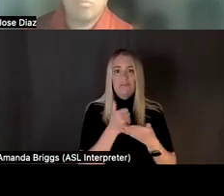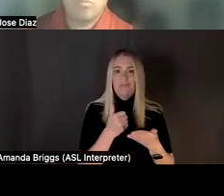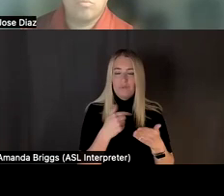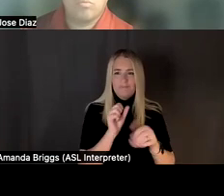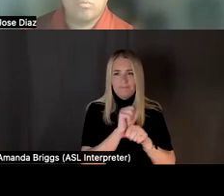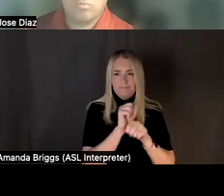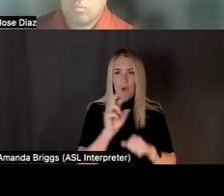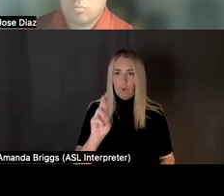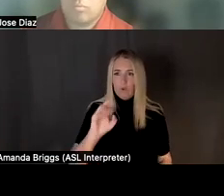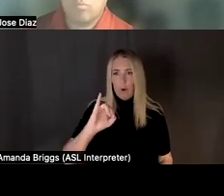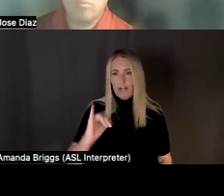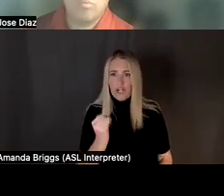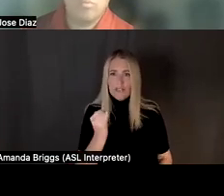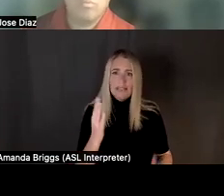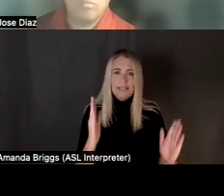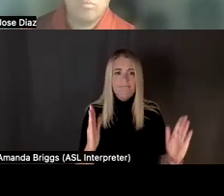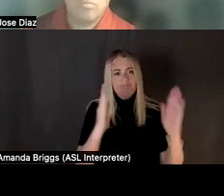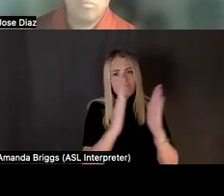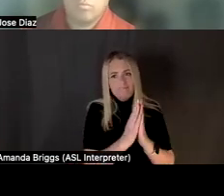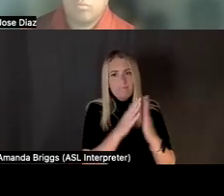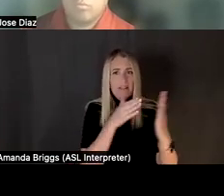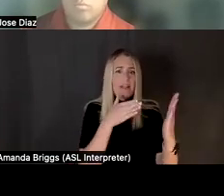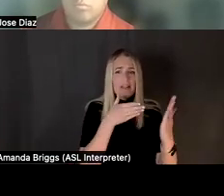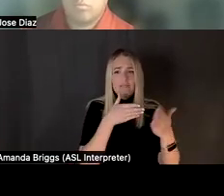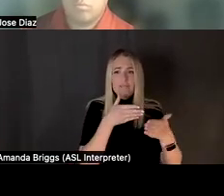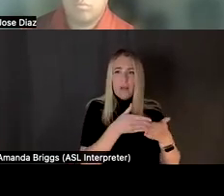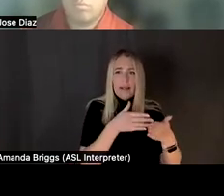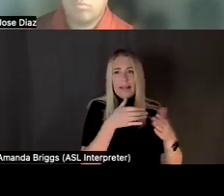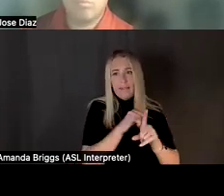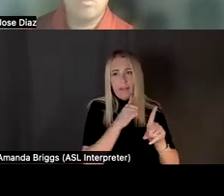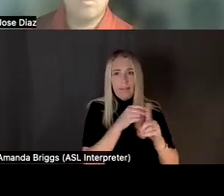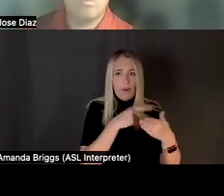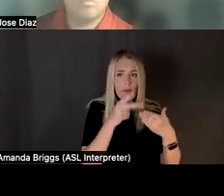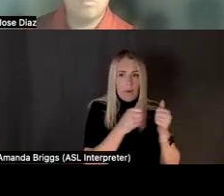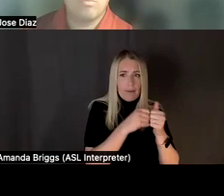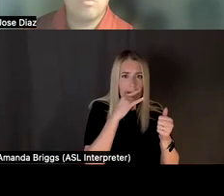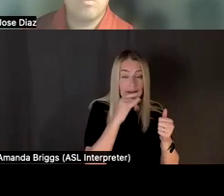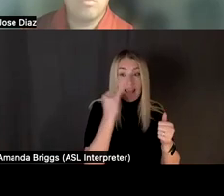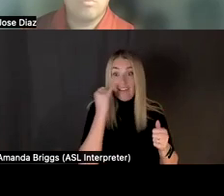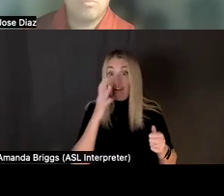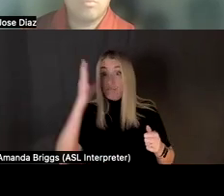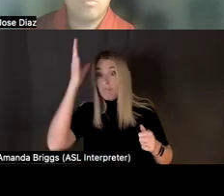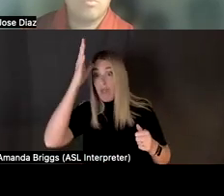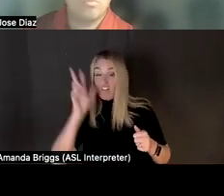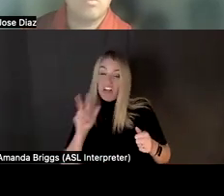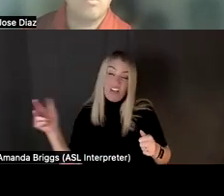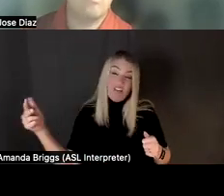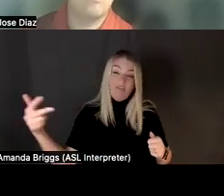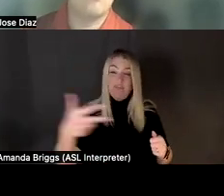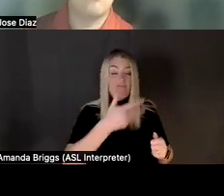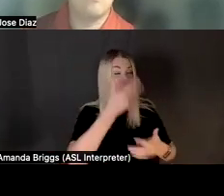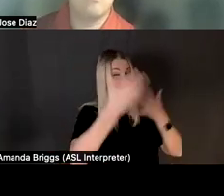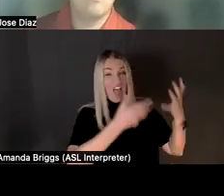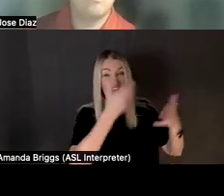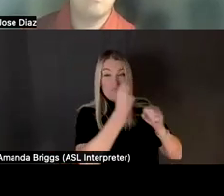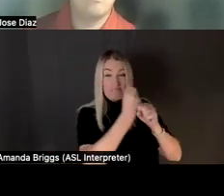restorative justice and an anti-bullying program with kids if parents pull up in front of the school and yell at